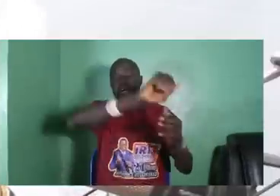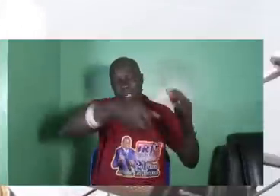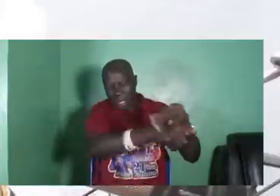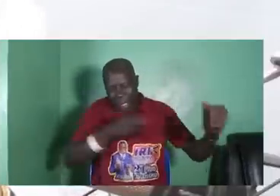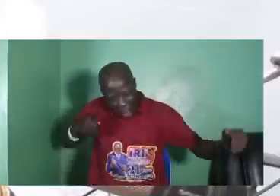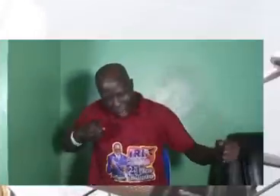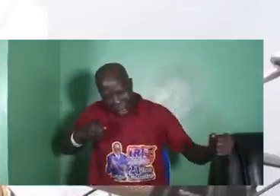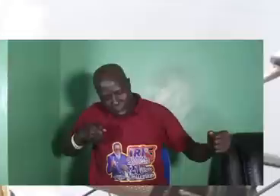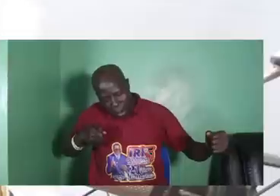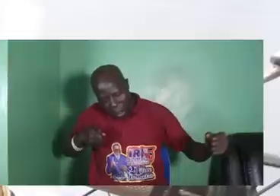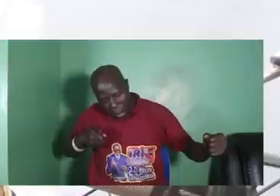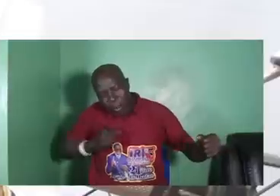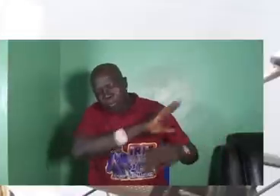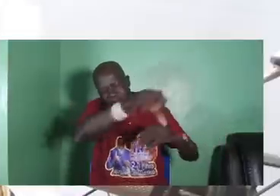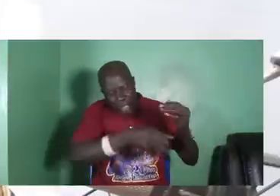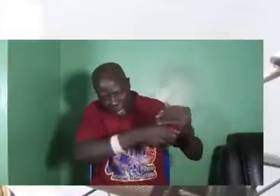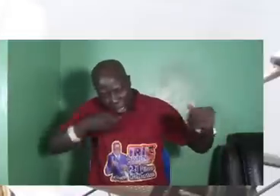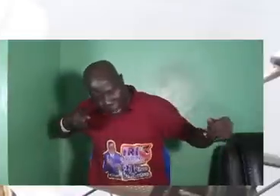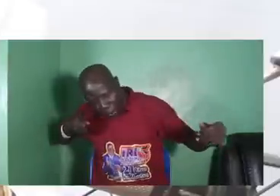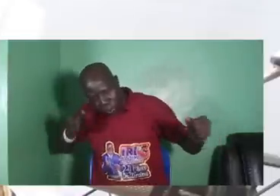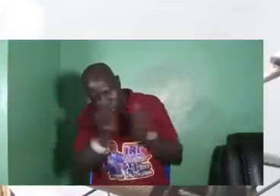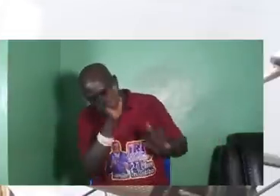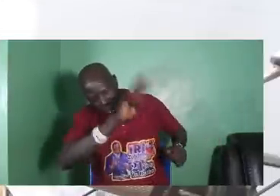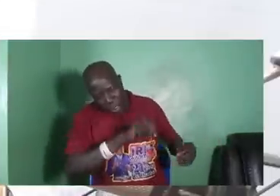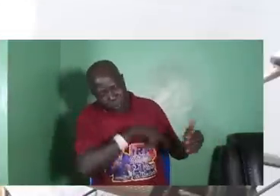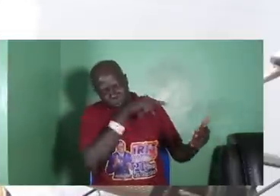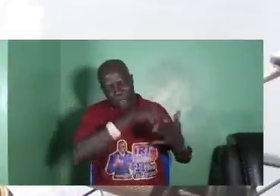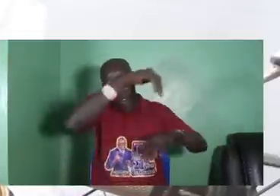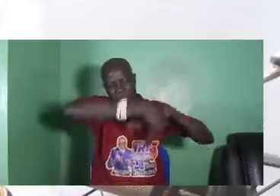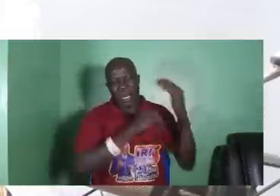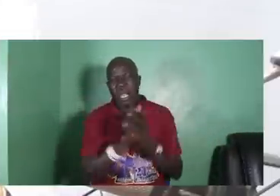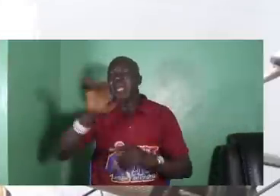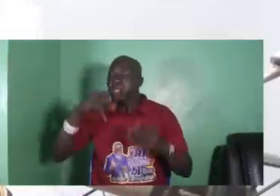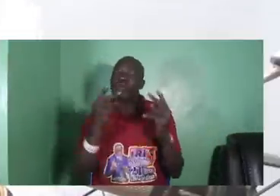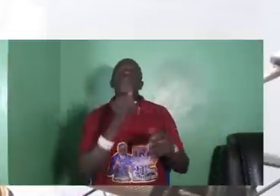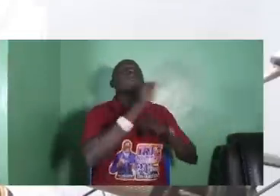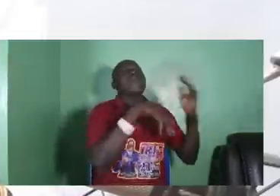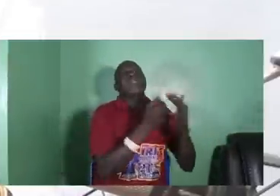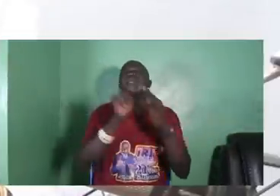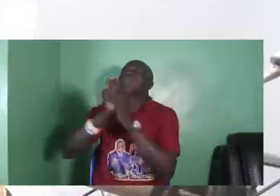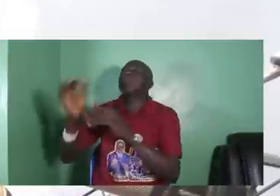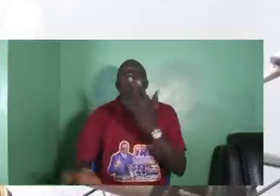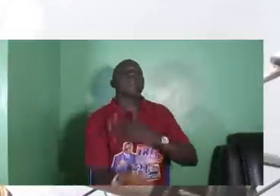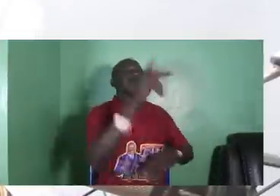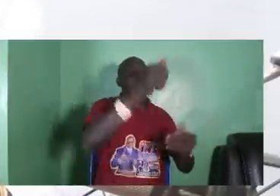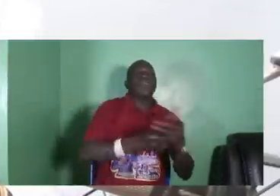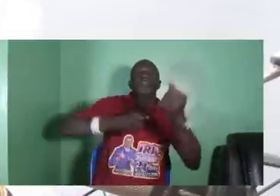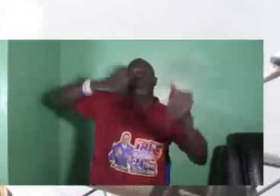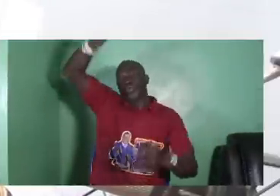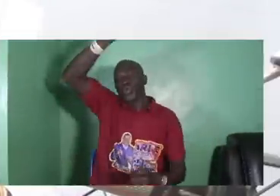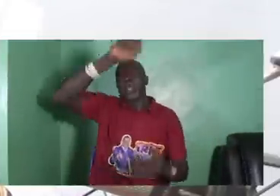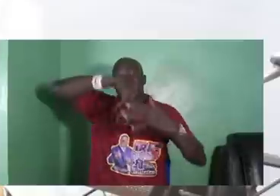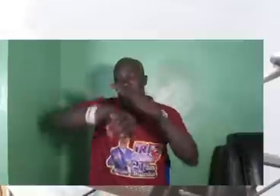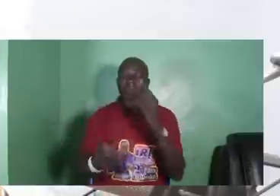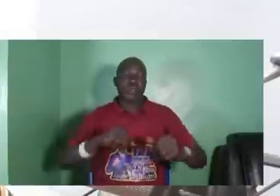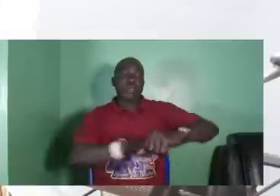idamo beni beni idamo belo they have their sword with them tumatalei but tonight woli o beri the prophet no gbe da so they read out the sword o ha le di